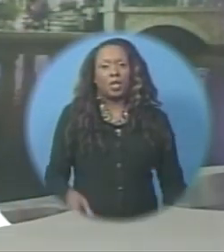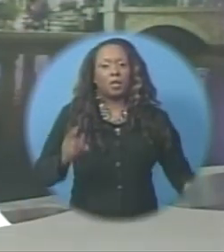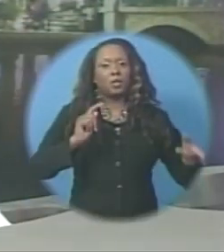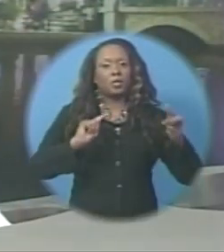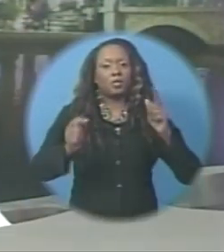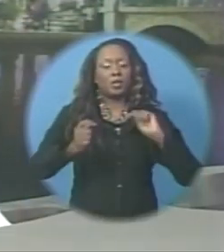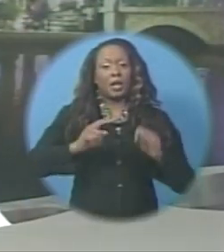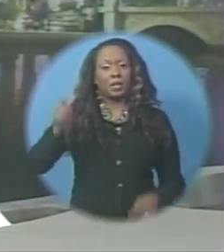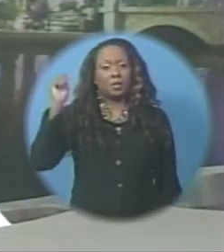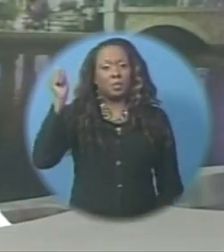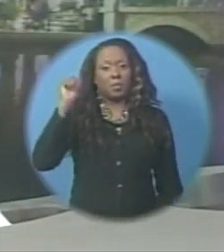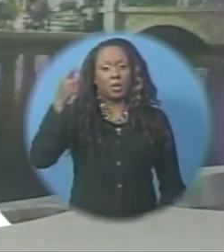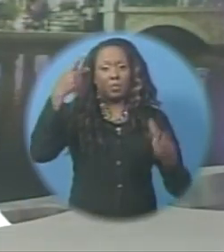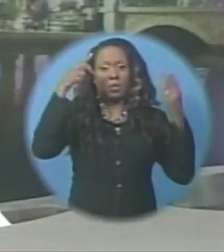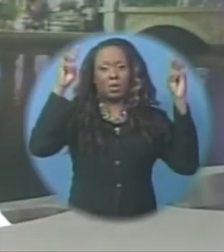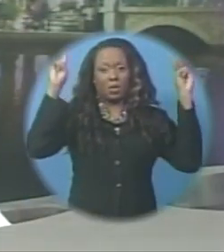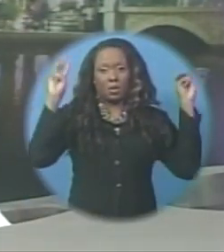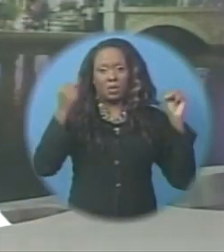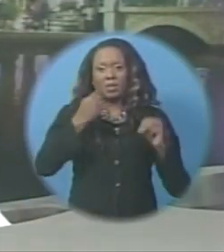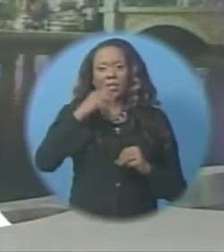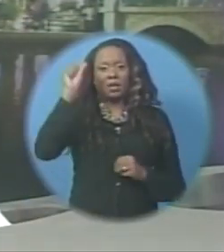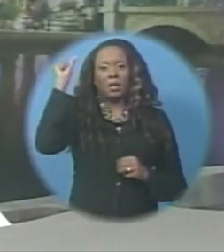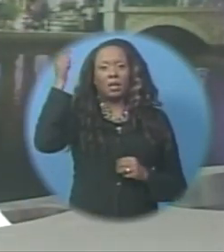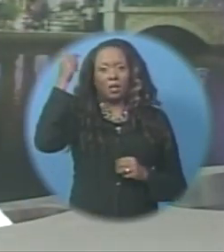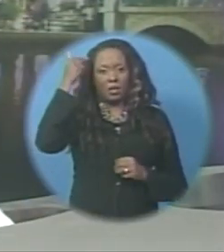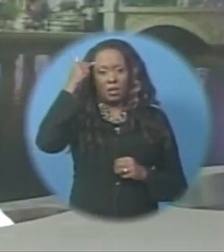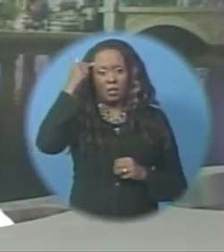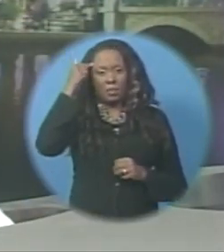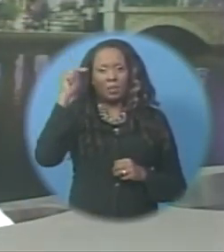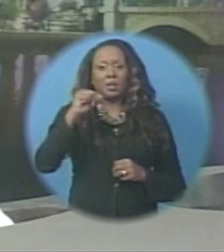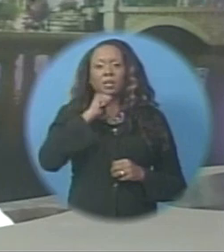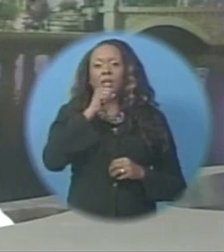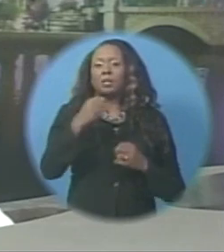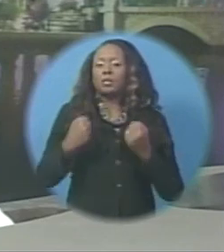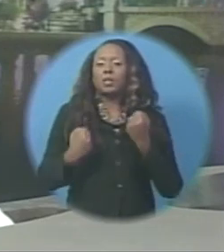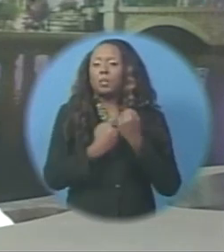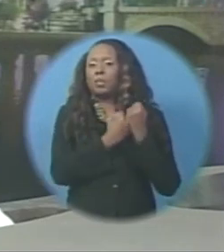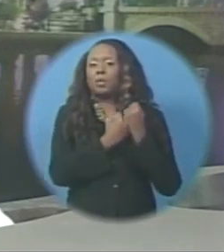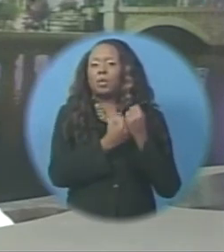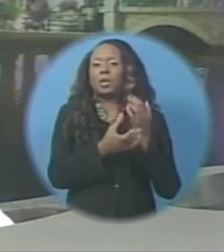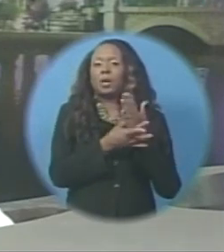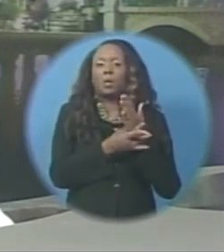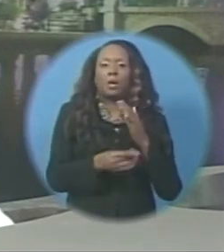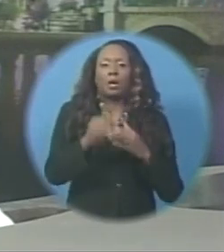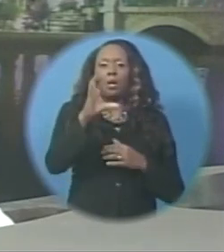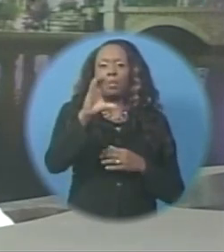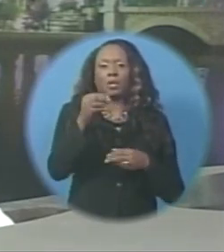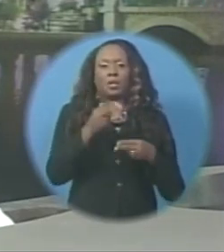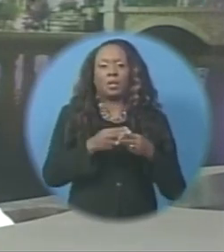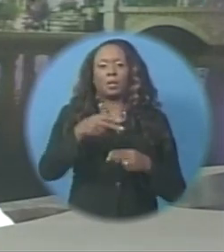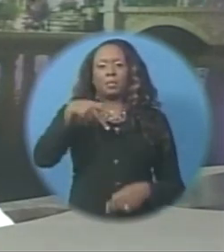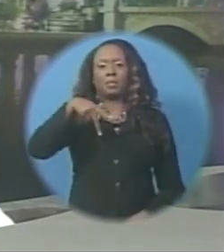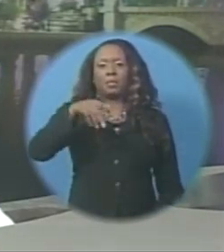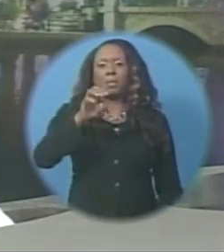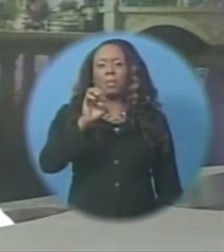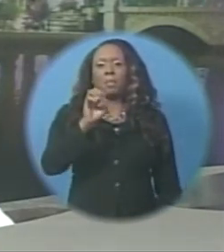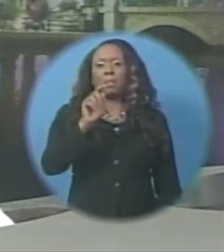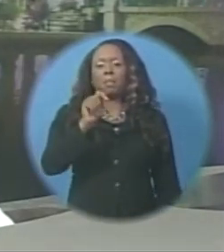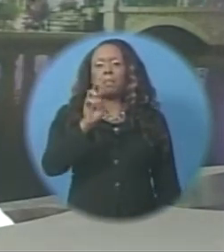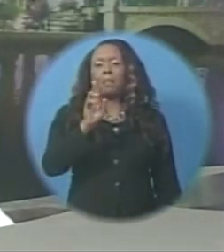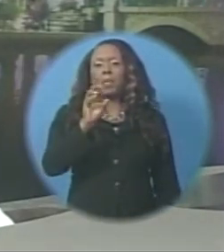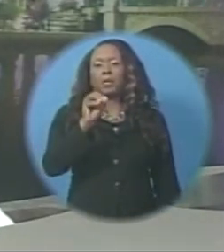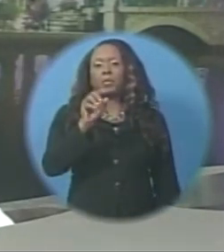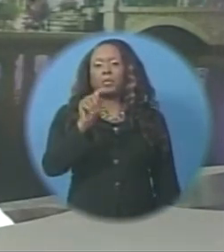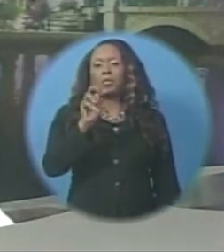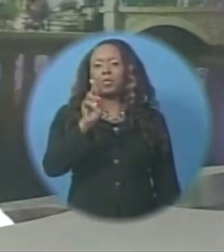Trinidad and Tobago Prime Minister Dr. Keith Rowley says his government will no longer fund the state oil company Petrotrin. He